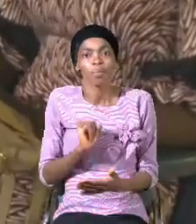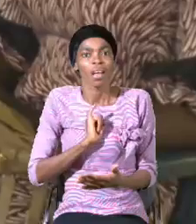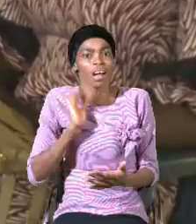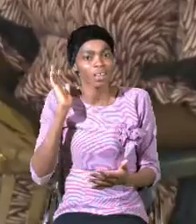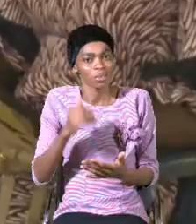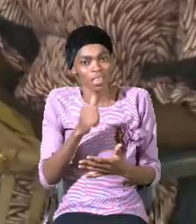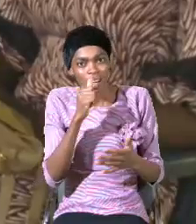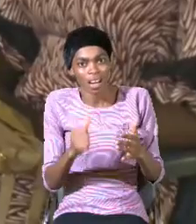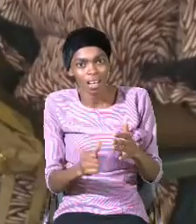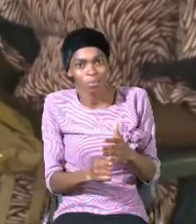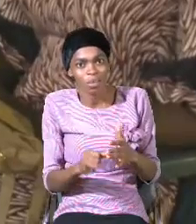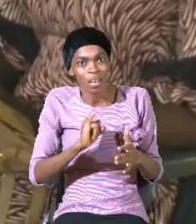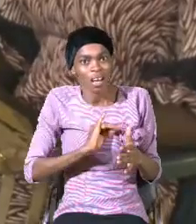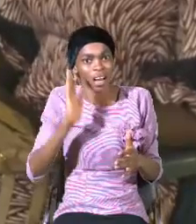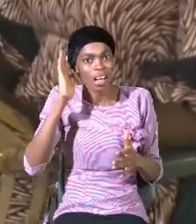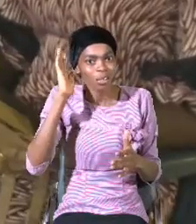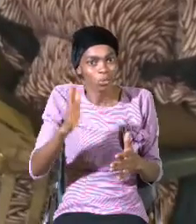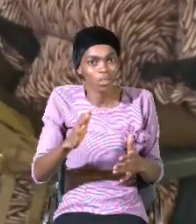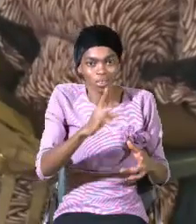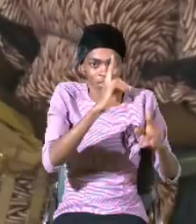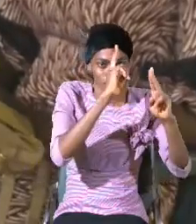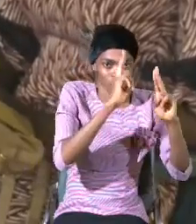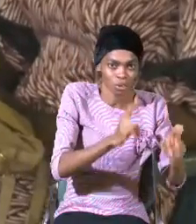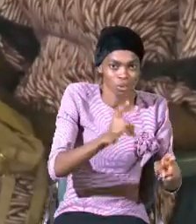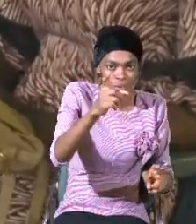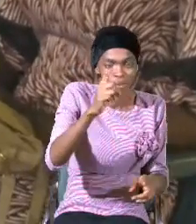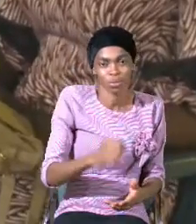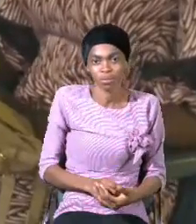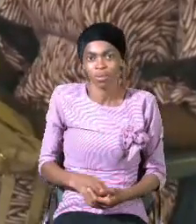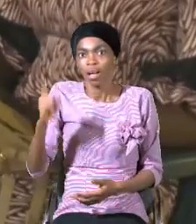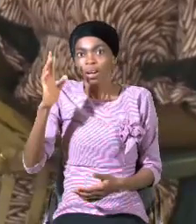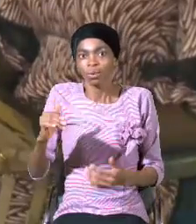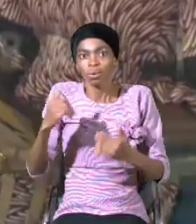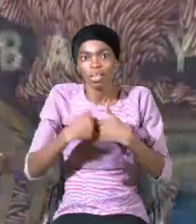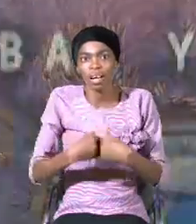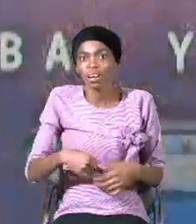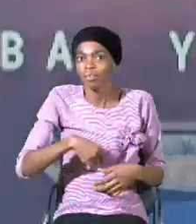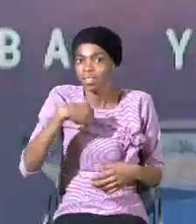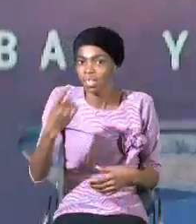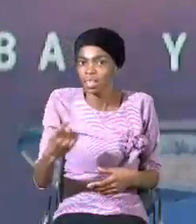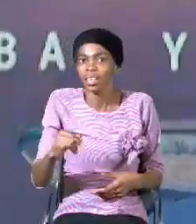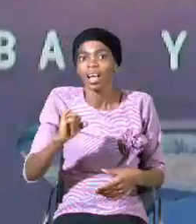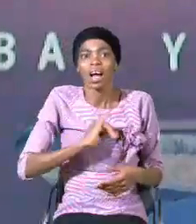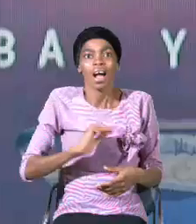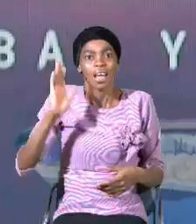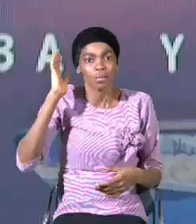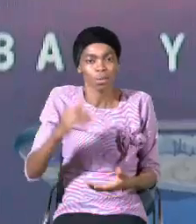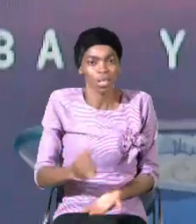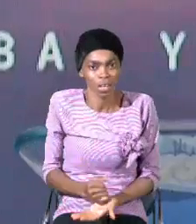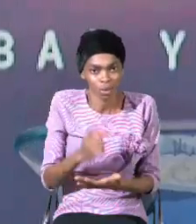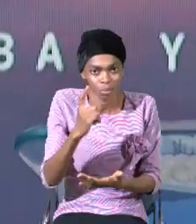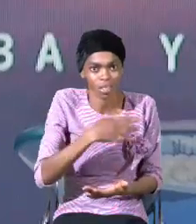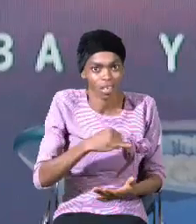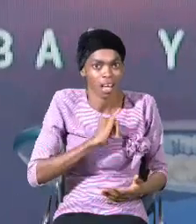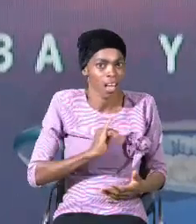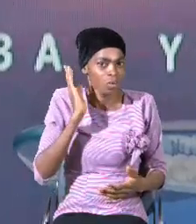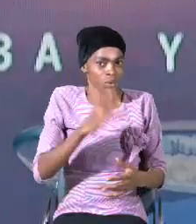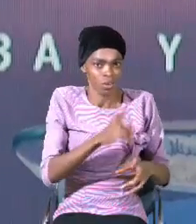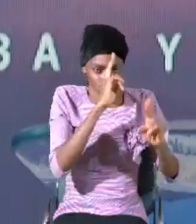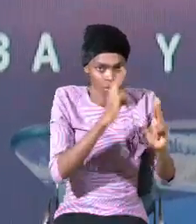I will honor you. God has said he's going to help you. Look at Isaiah chapter 41